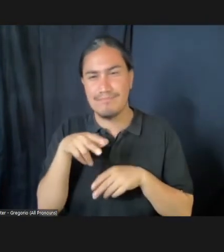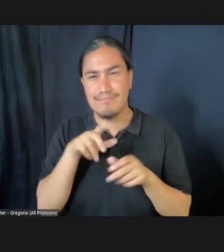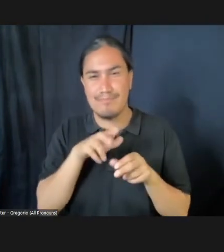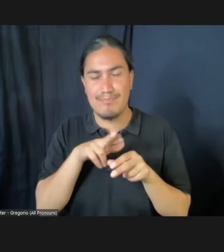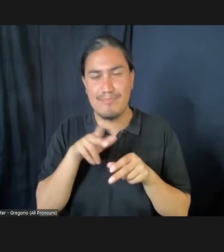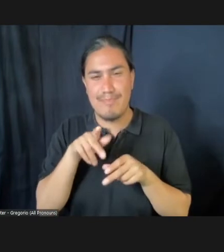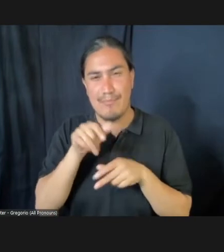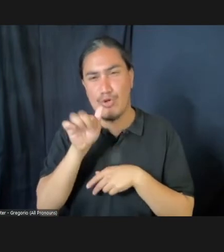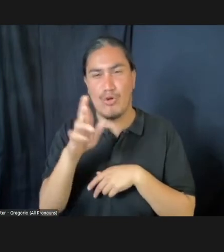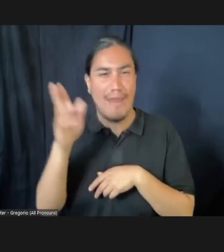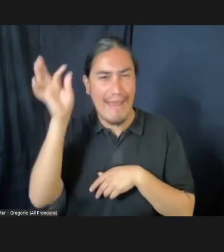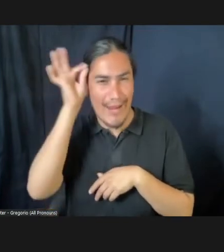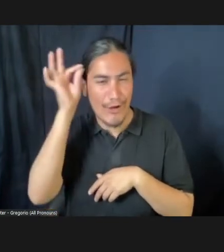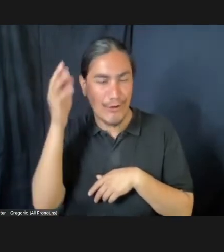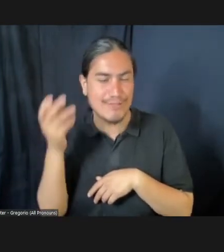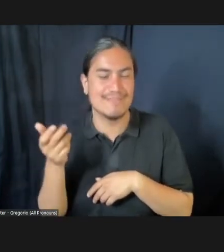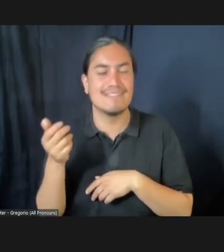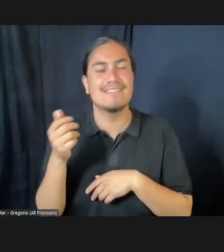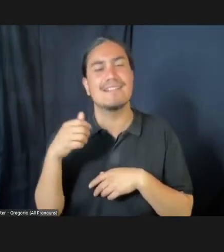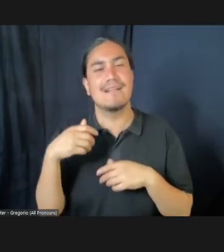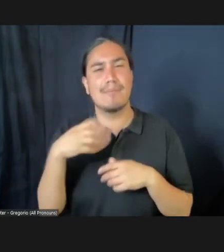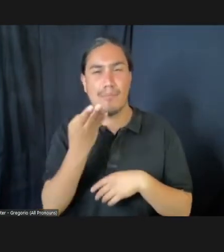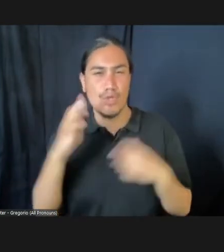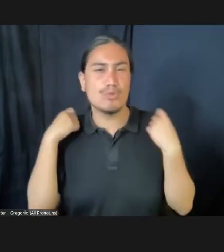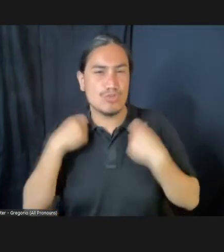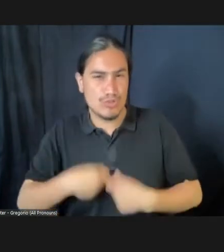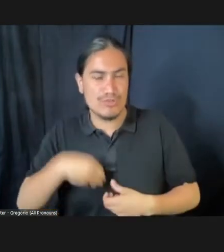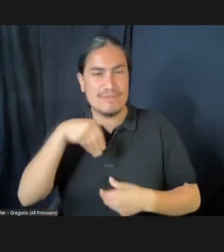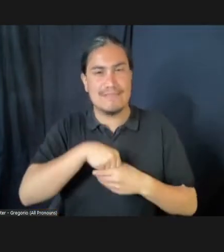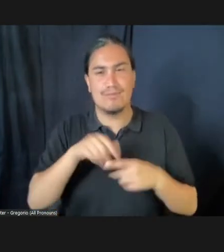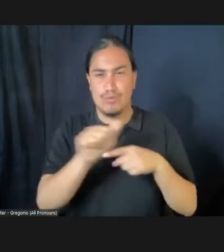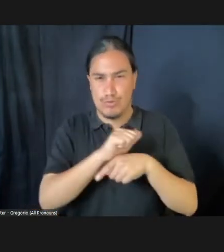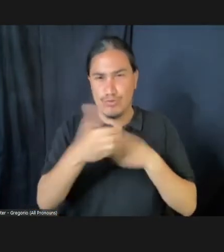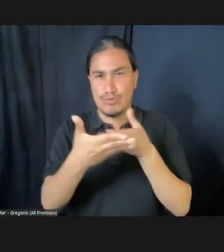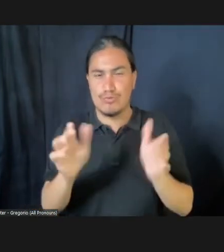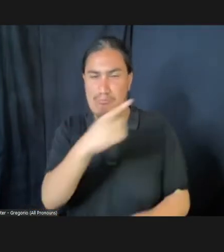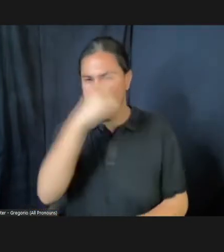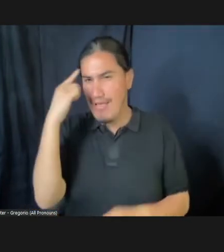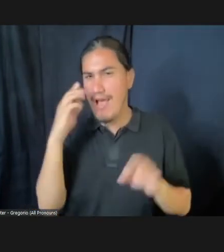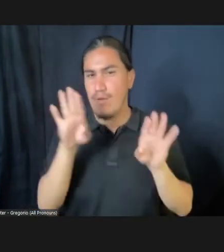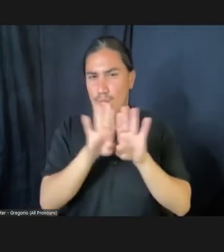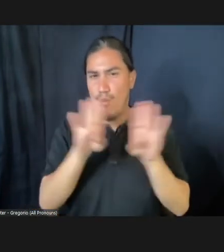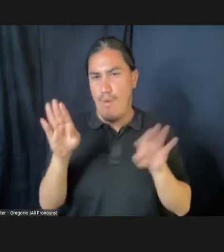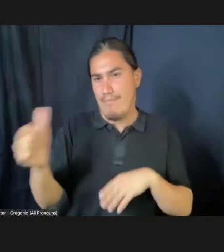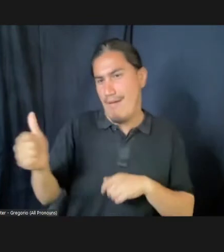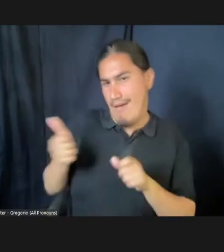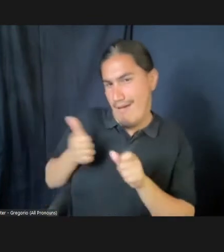button-down collar shirt, and I'm in a rehearsal room with a black wall behind me.